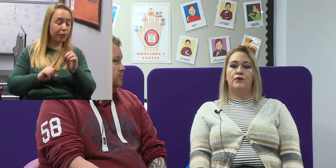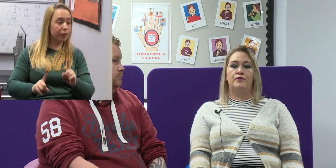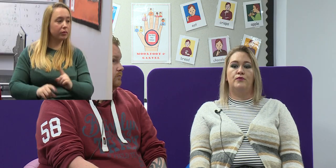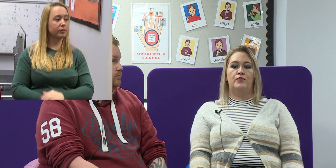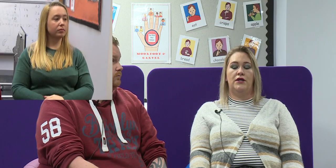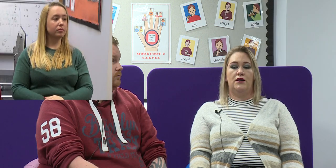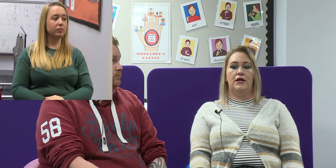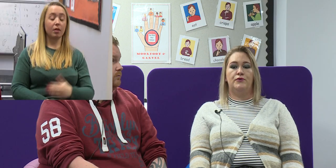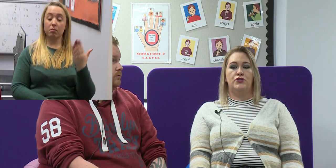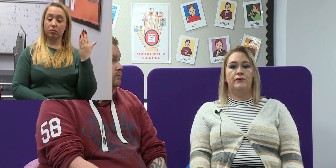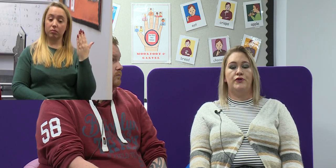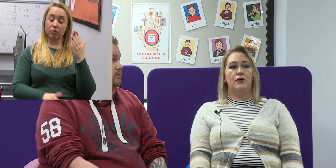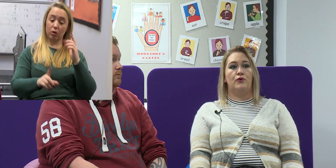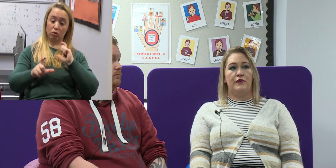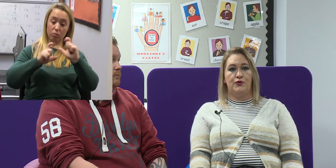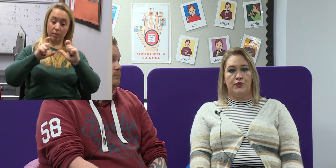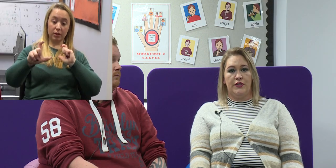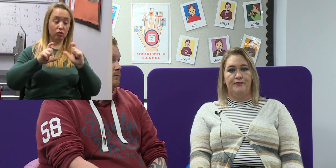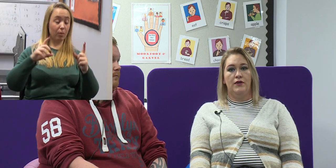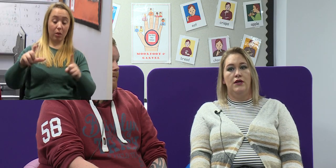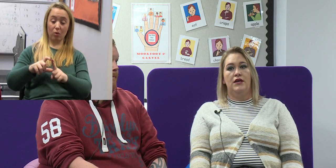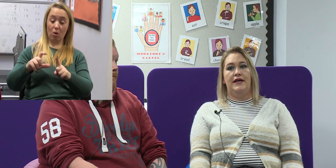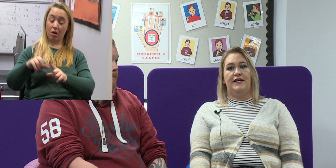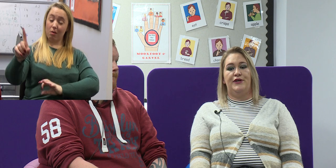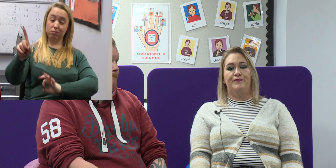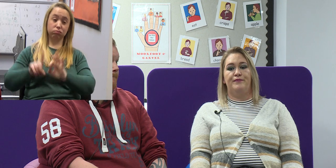At home, we are able to communicate more with her daughter.